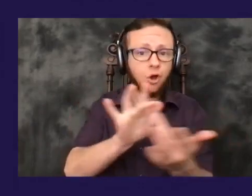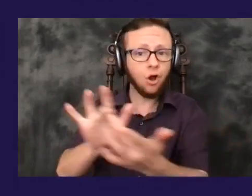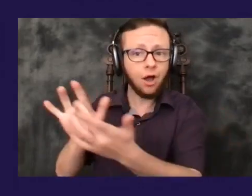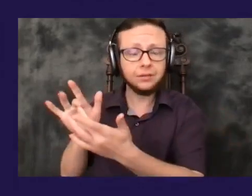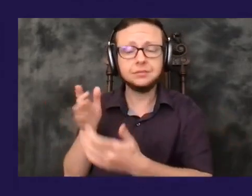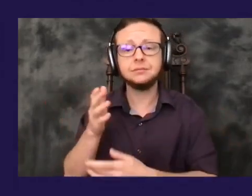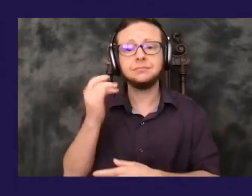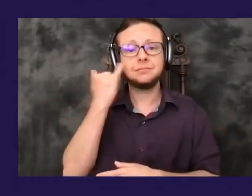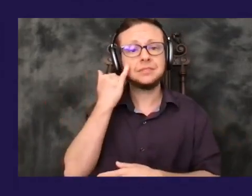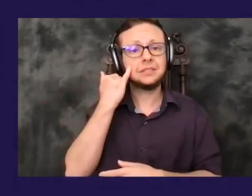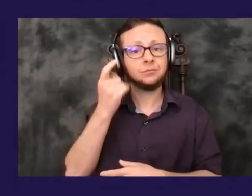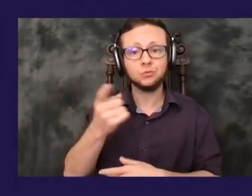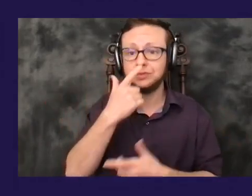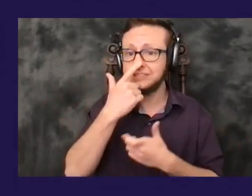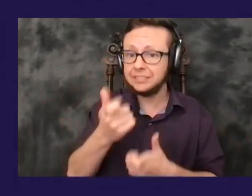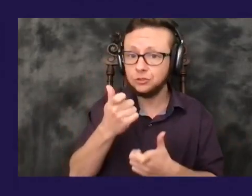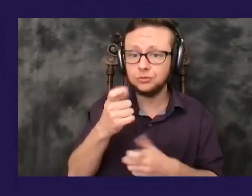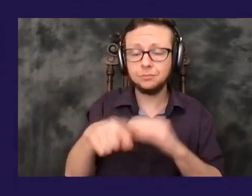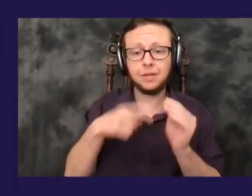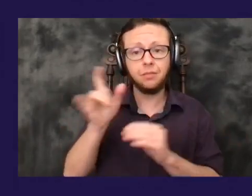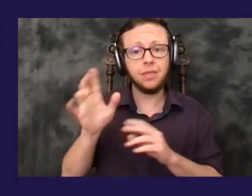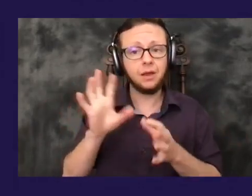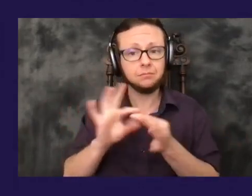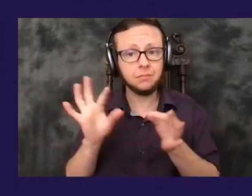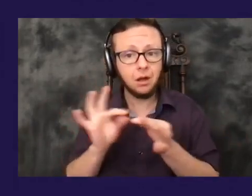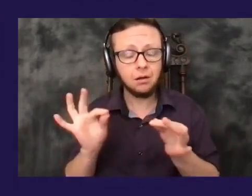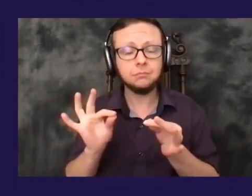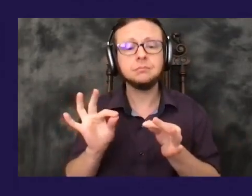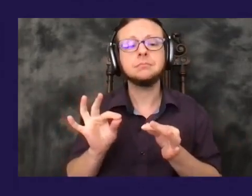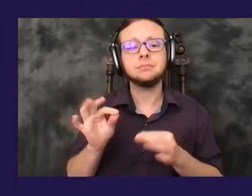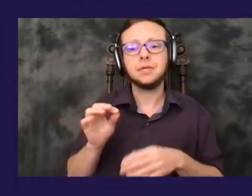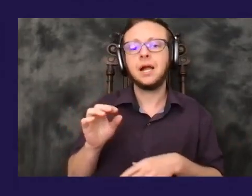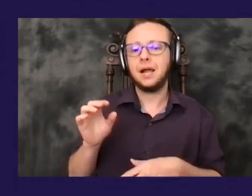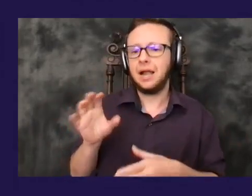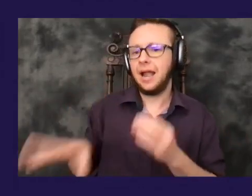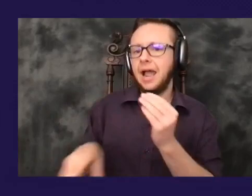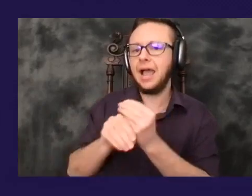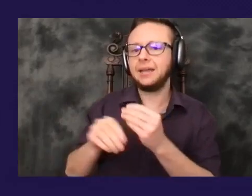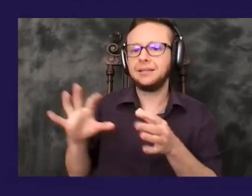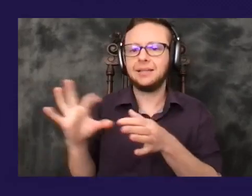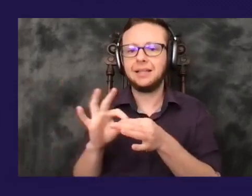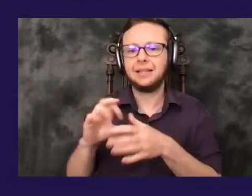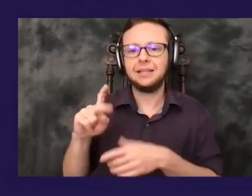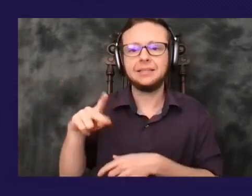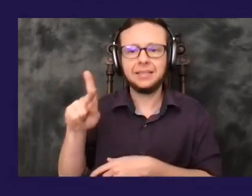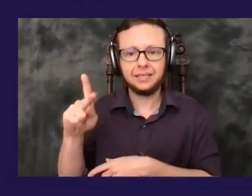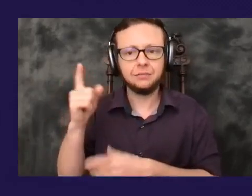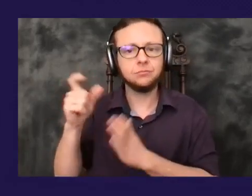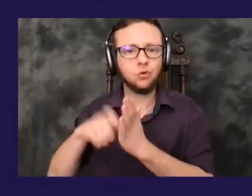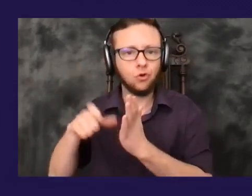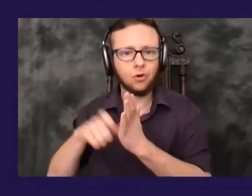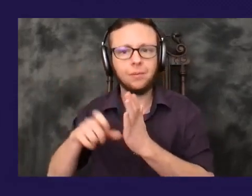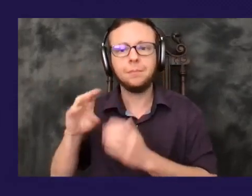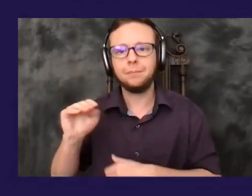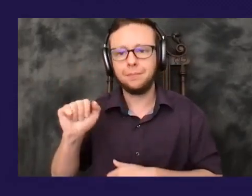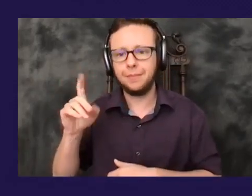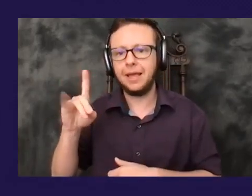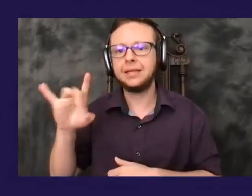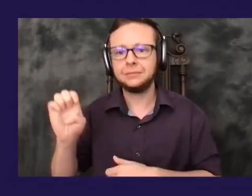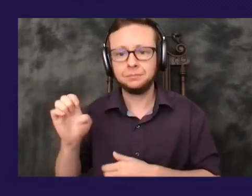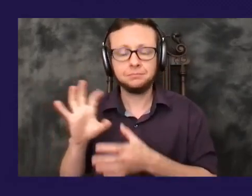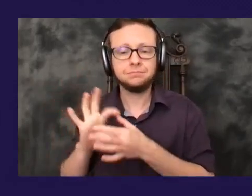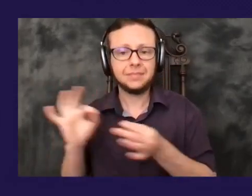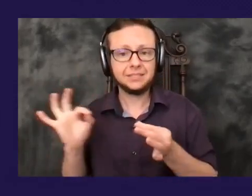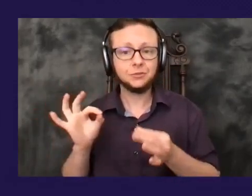said massively interesting. I dropped a link to the NEJM article that Maddie talked about into the chat. But we hope that you enjoyed